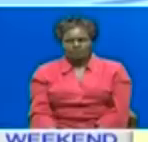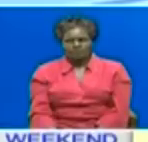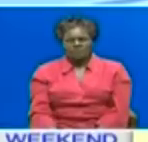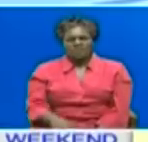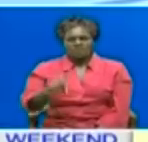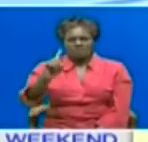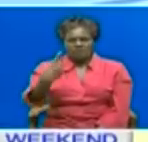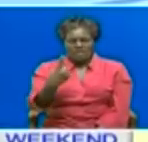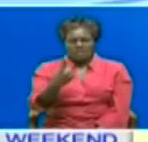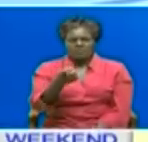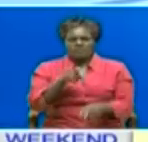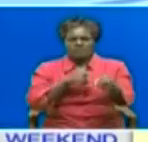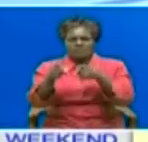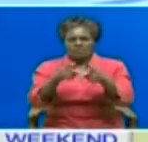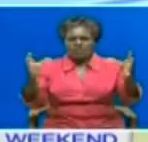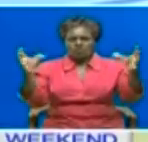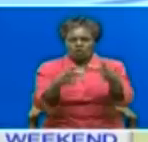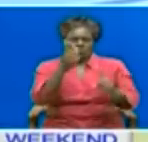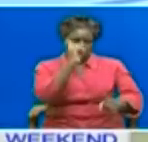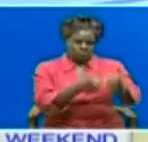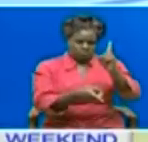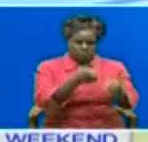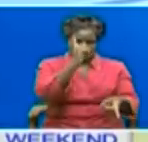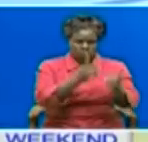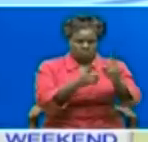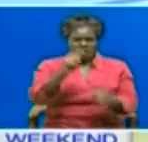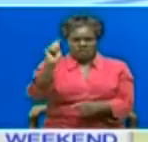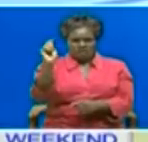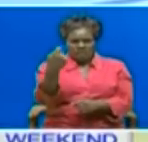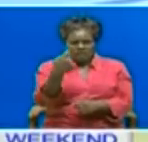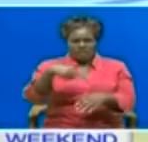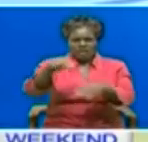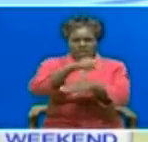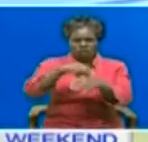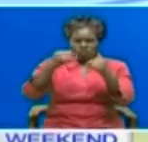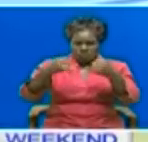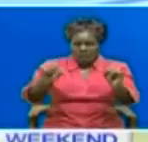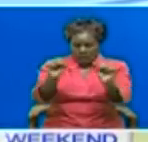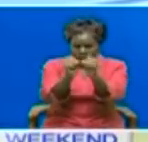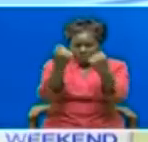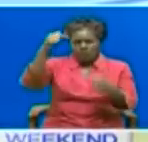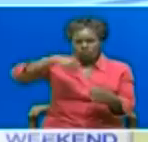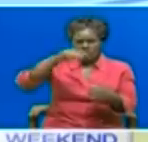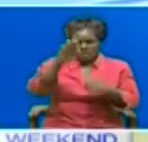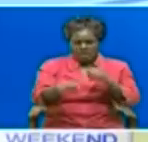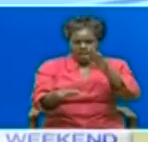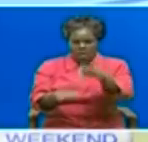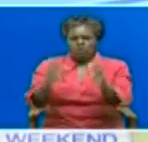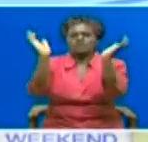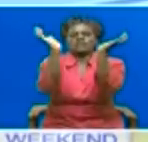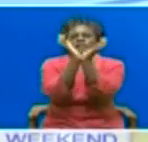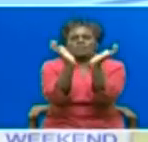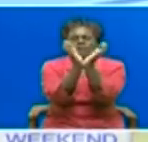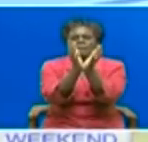The first round of the Safaricom Athletics Relay Series, the Kenya National Trials, took place today at the Nyayo National Stadium,